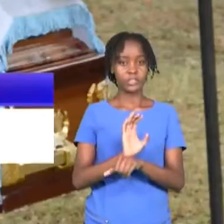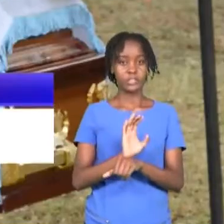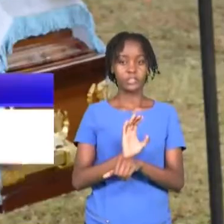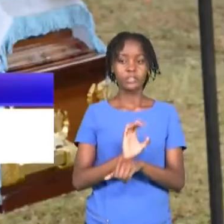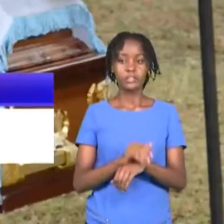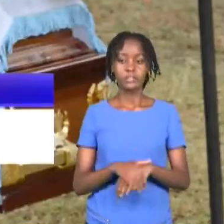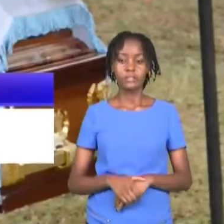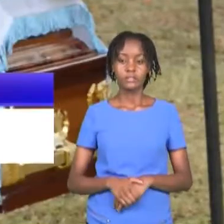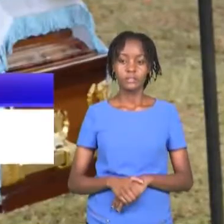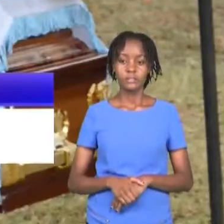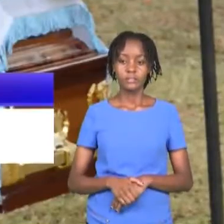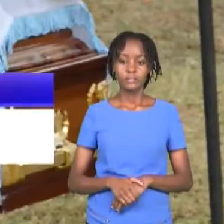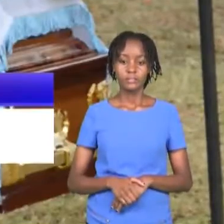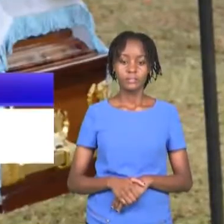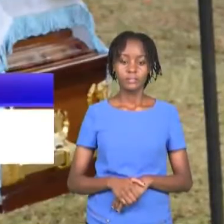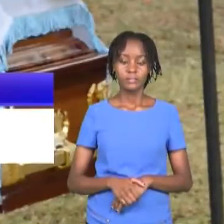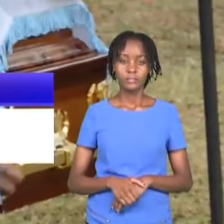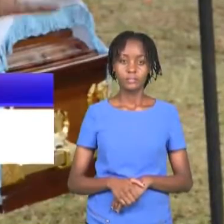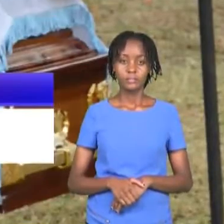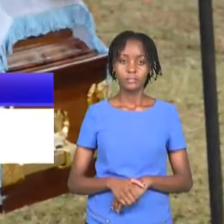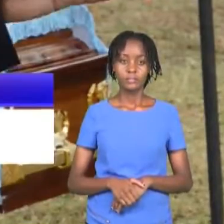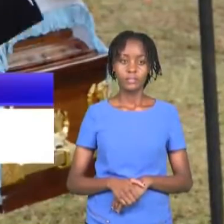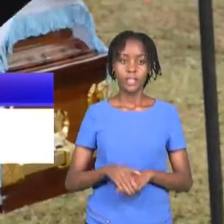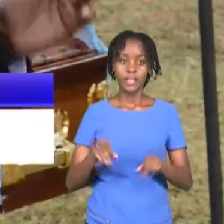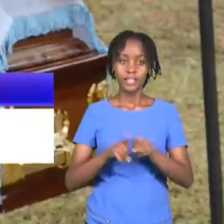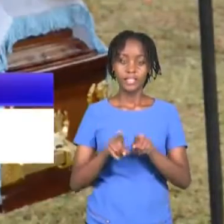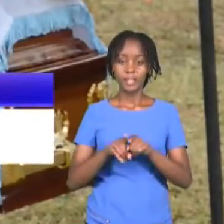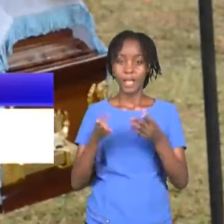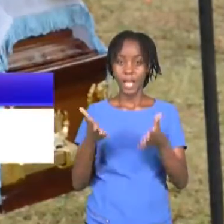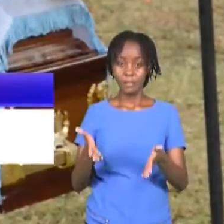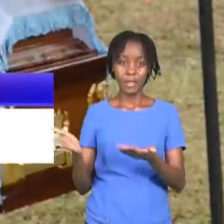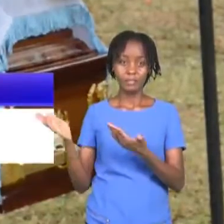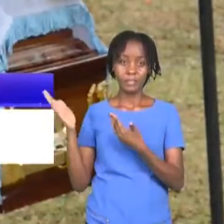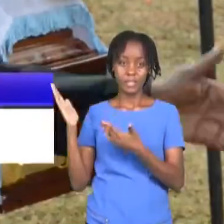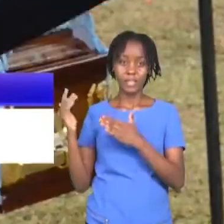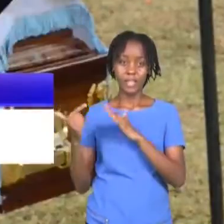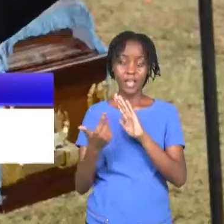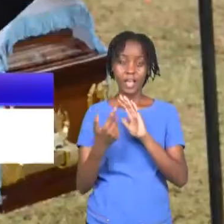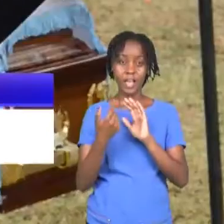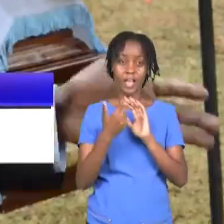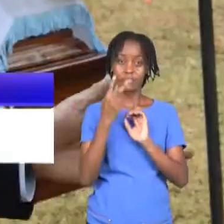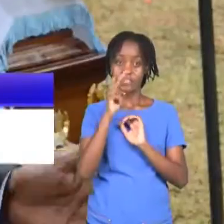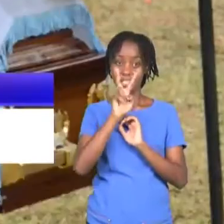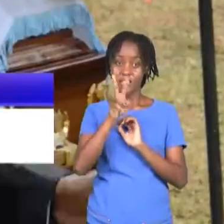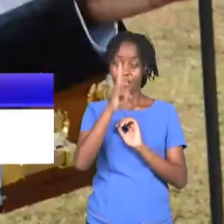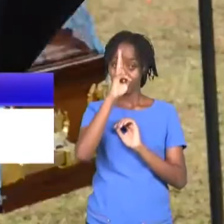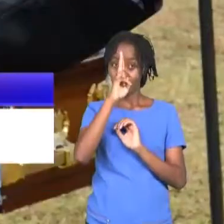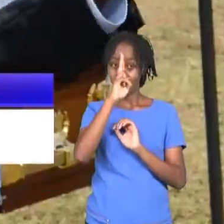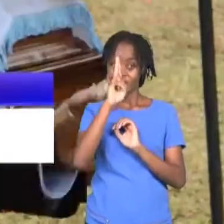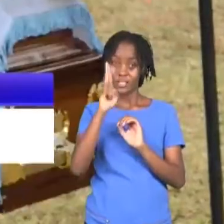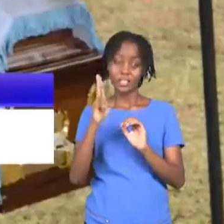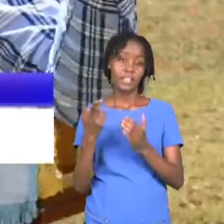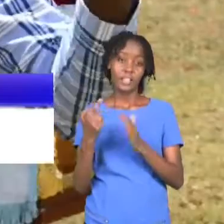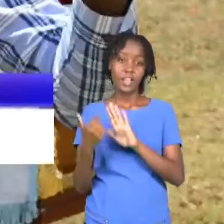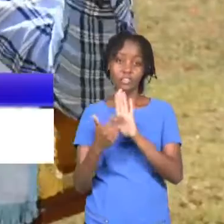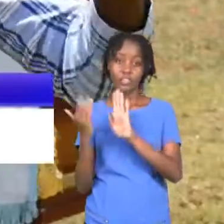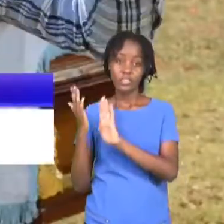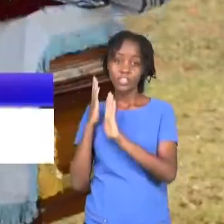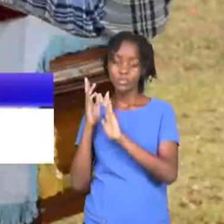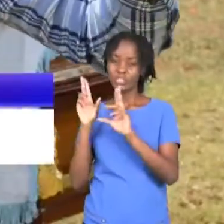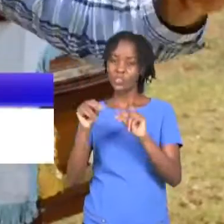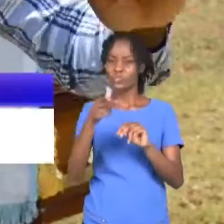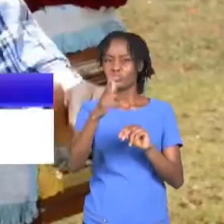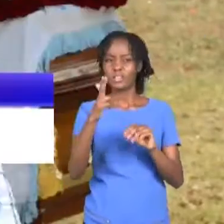Even here, I have seen policemen providing security. And that is the one they should be doing, not tear gassing people. Kenya's people